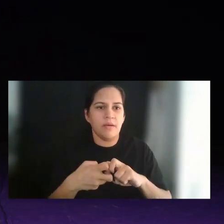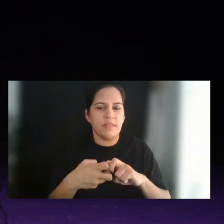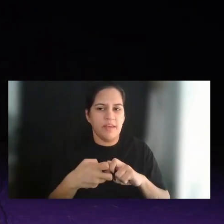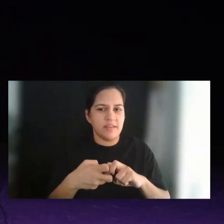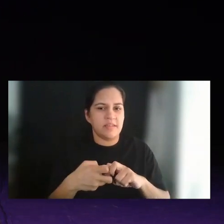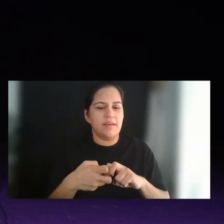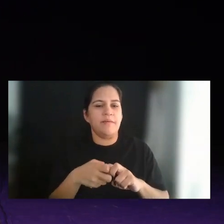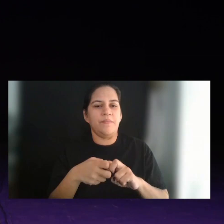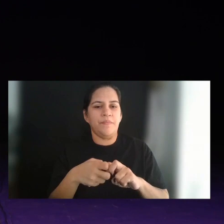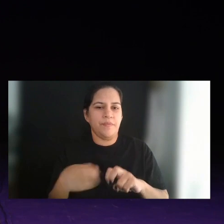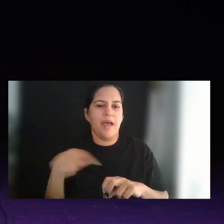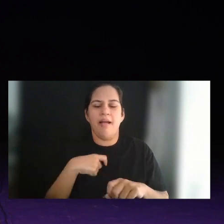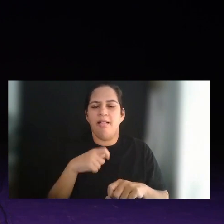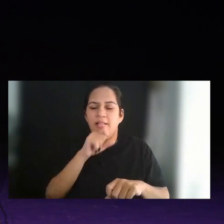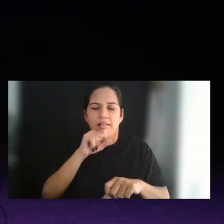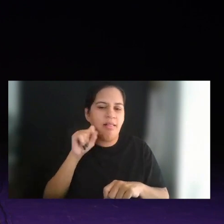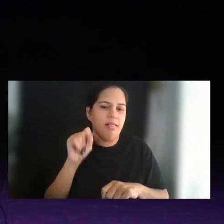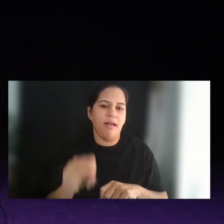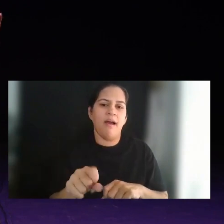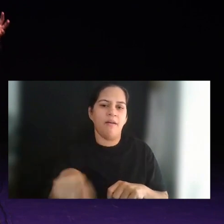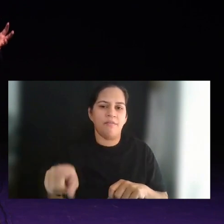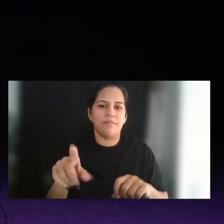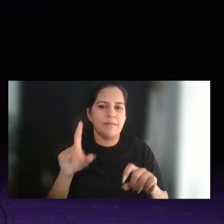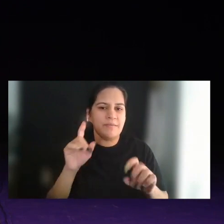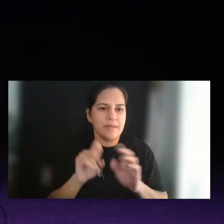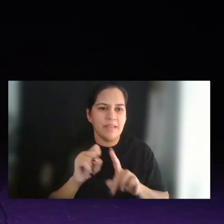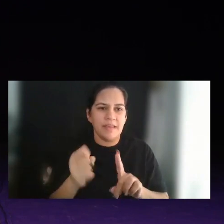I love the dichotomies. I love how we're all trying, you know, like,